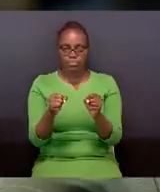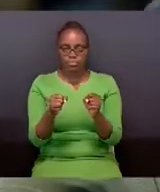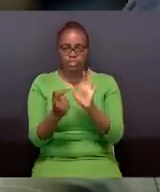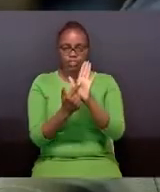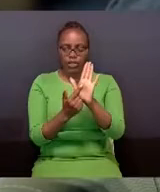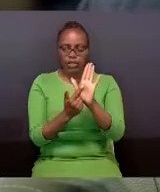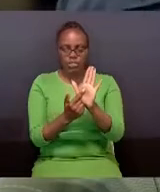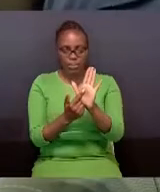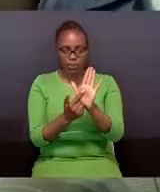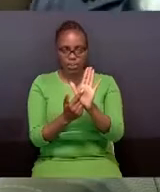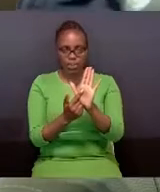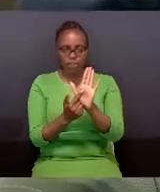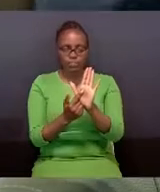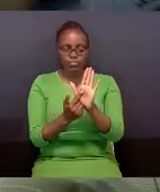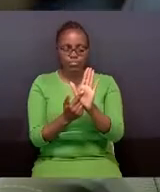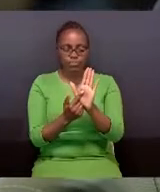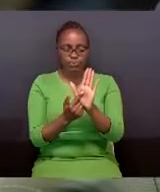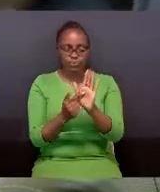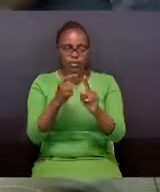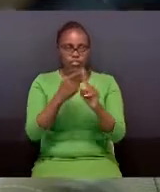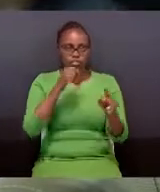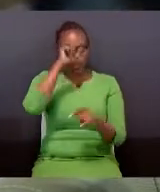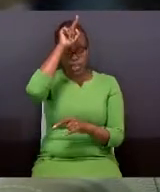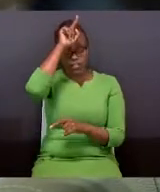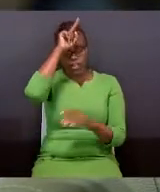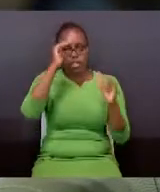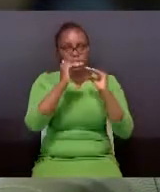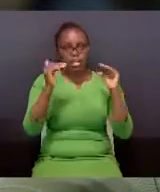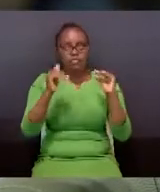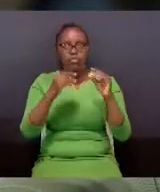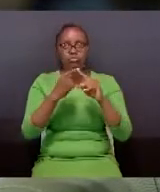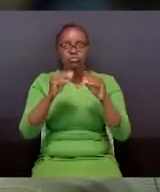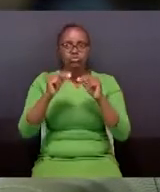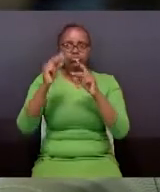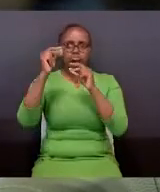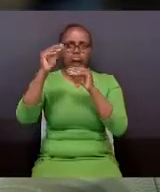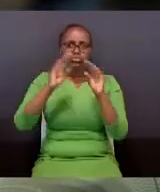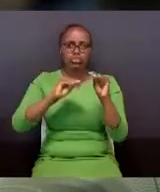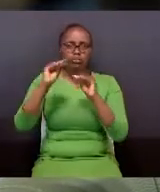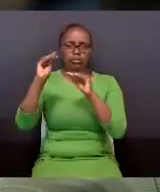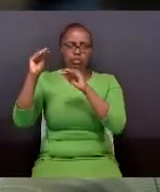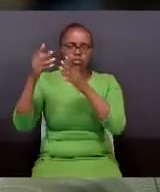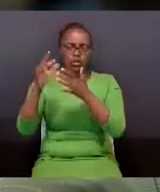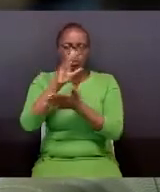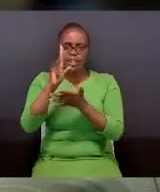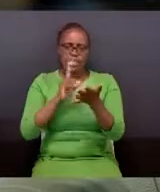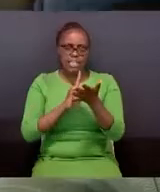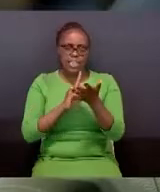like at every, from the village level upwards to the district